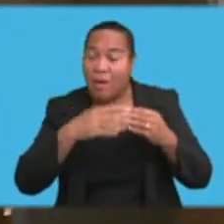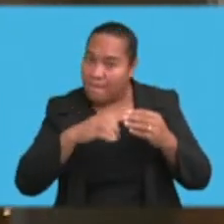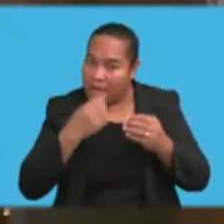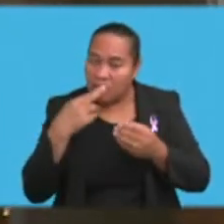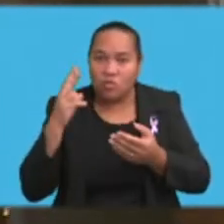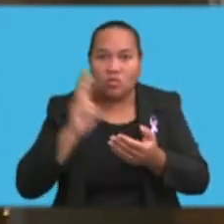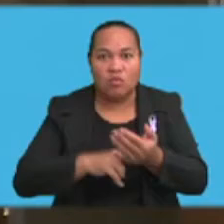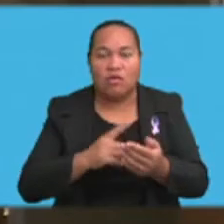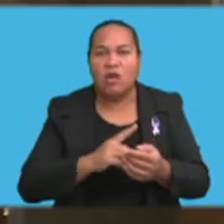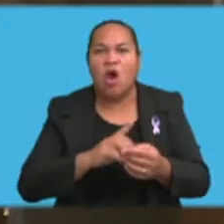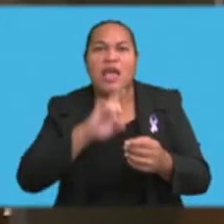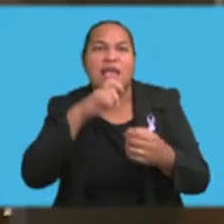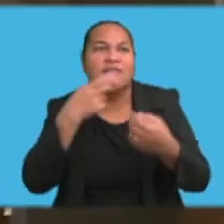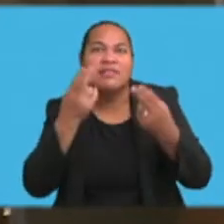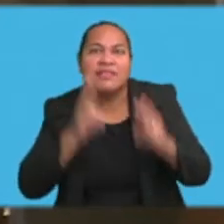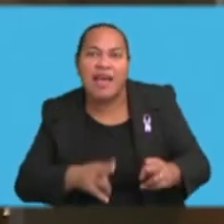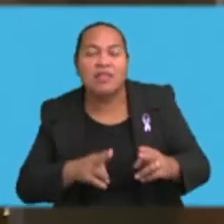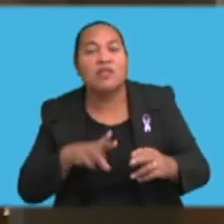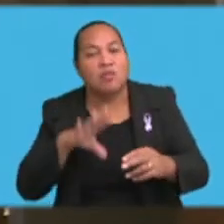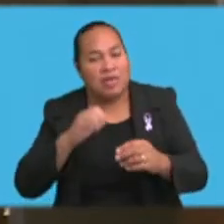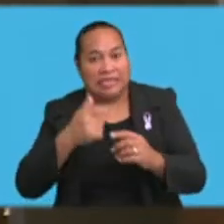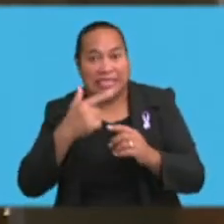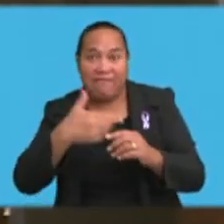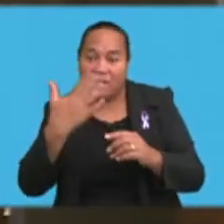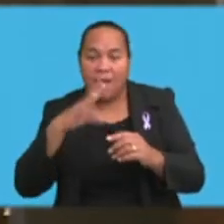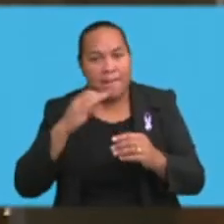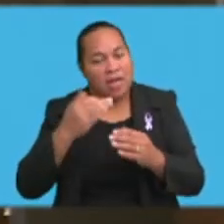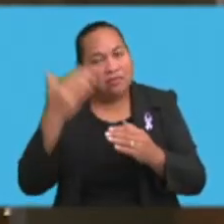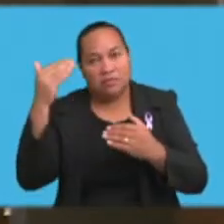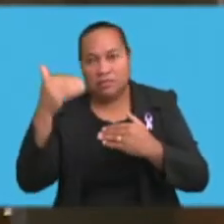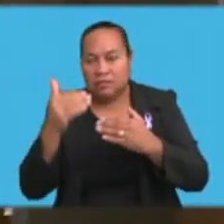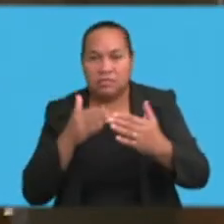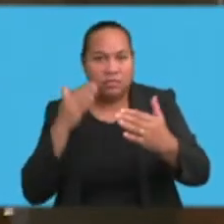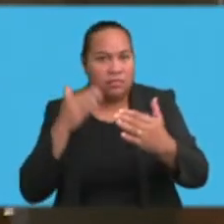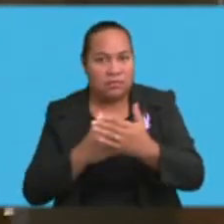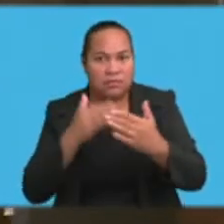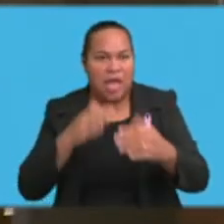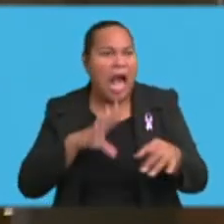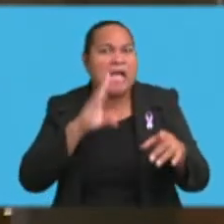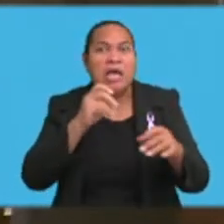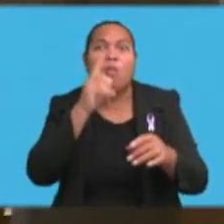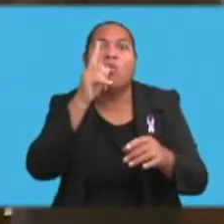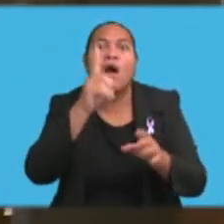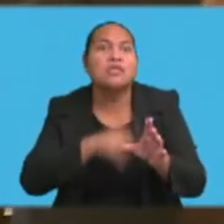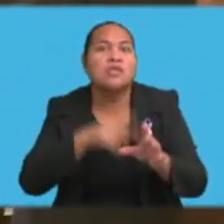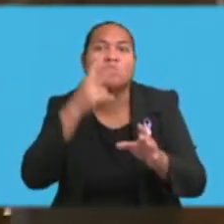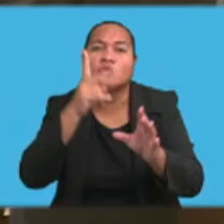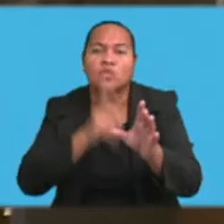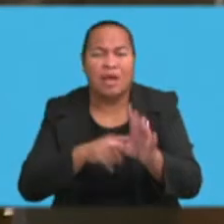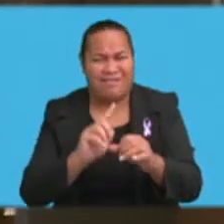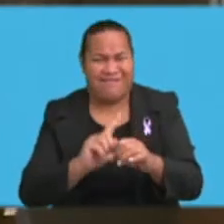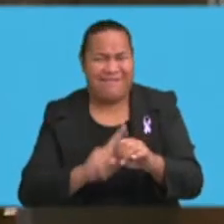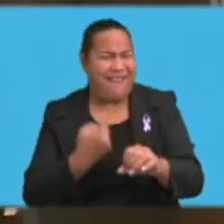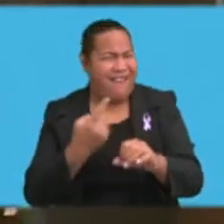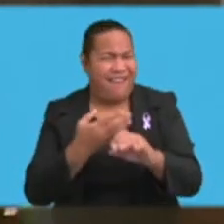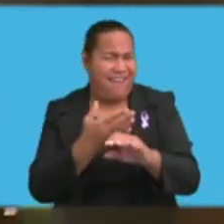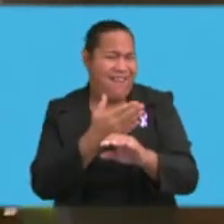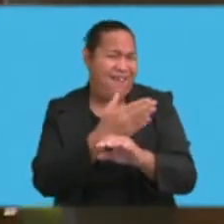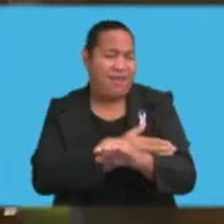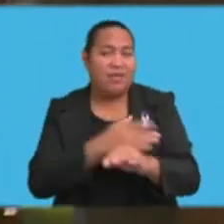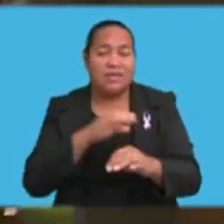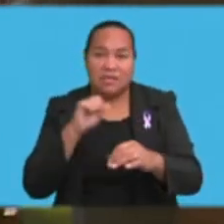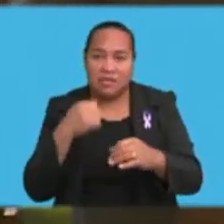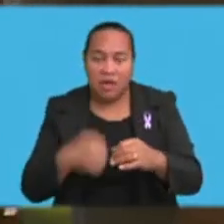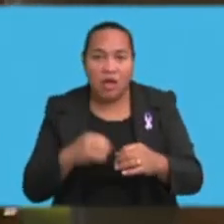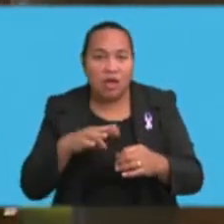days. But we are seeing quite a number of cases that are being reported to us after 1 or 2 years. That makes it very difficult to address